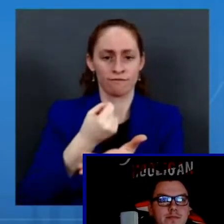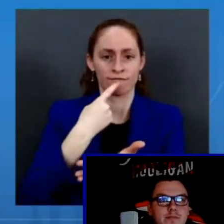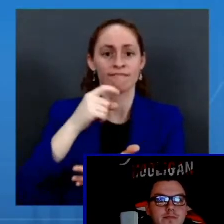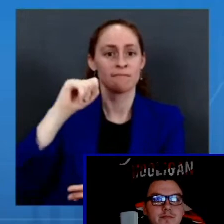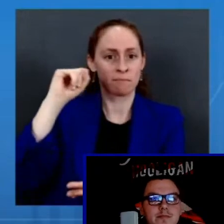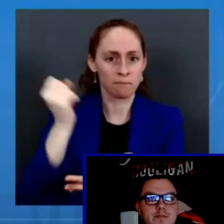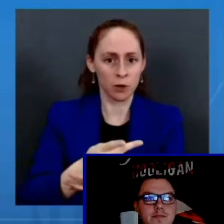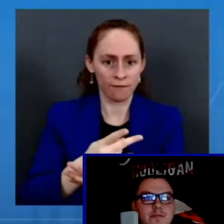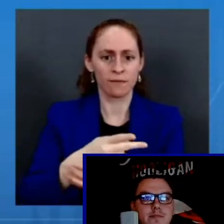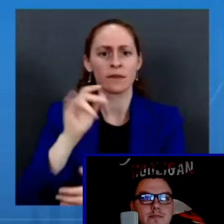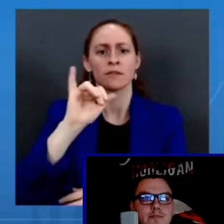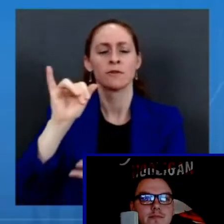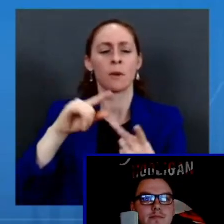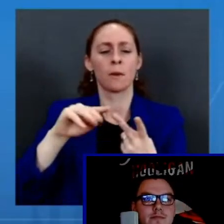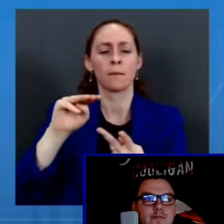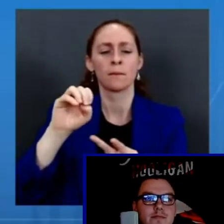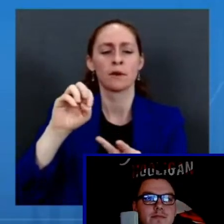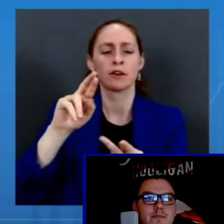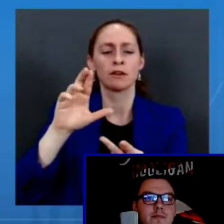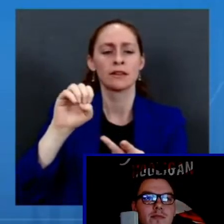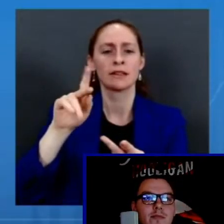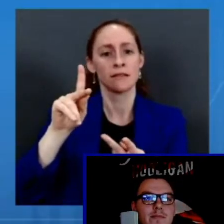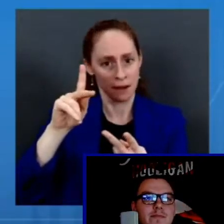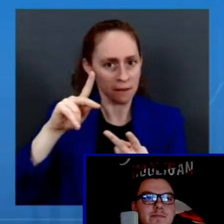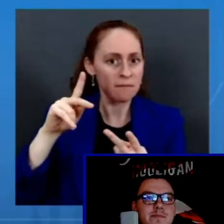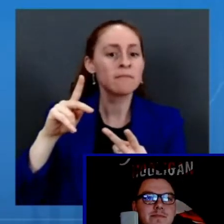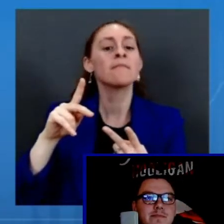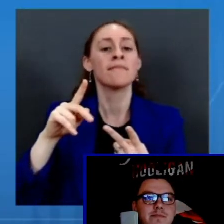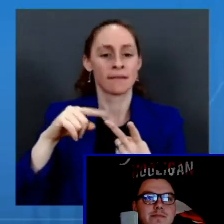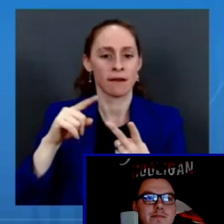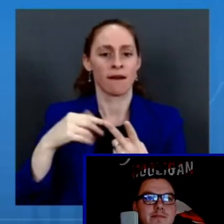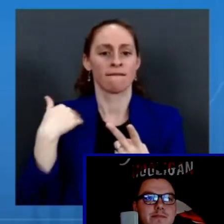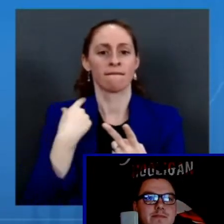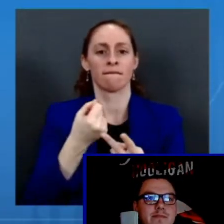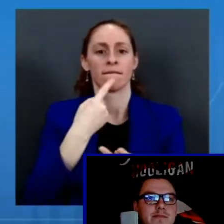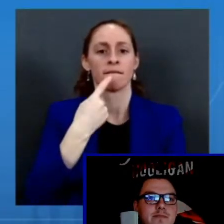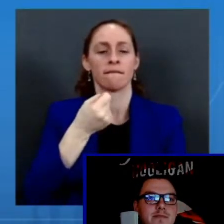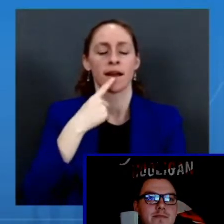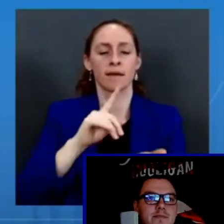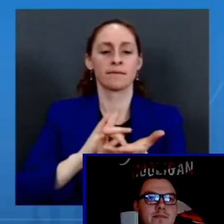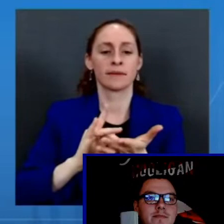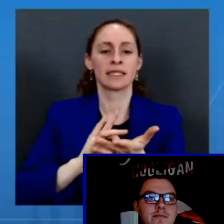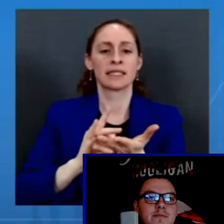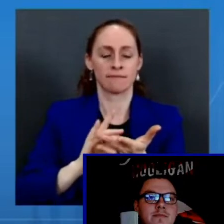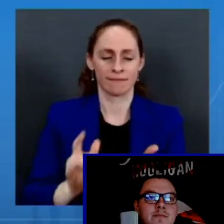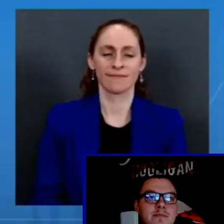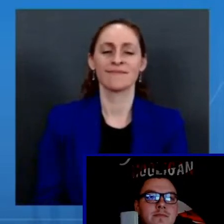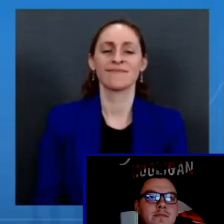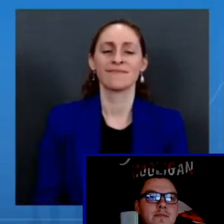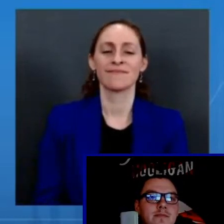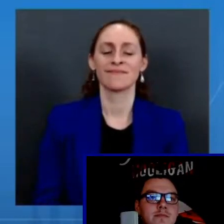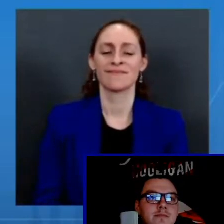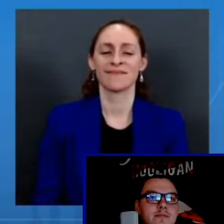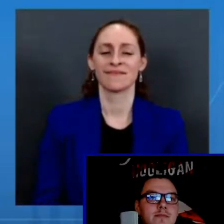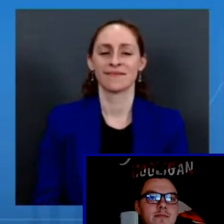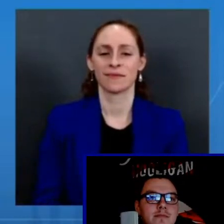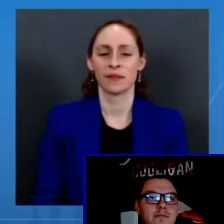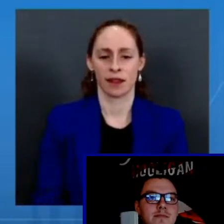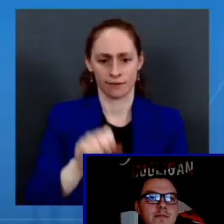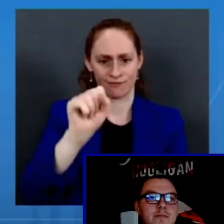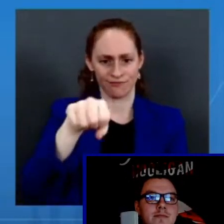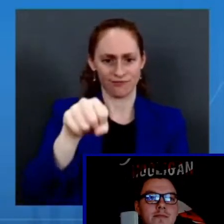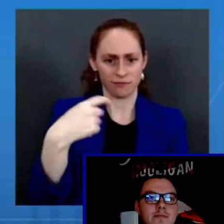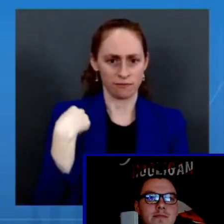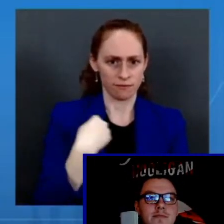As soon as emerging science showed the promise of these antivirals, we acted quickly and aggressively to pre-purchase 10 million